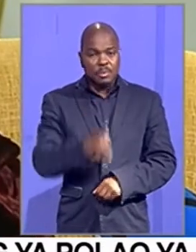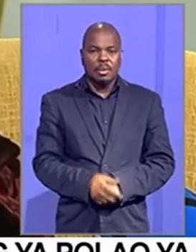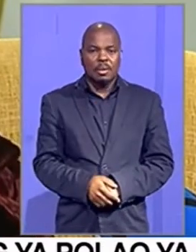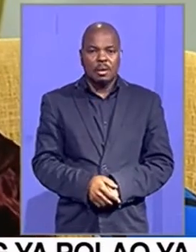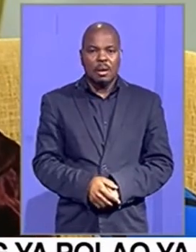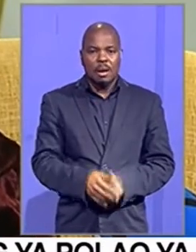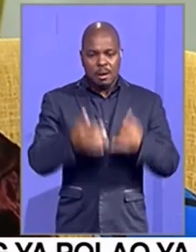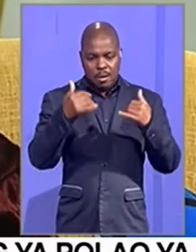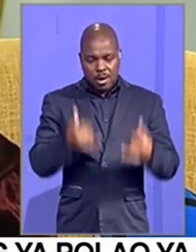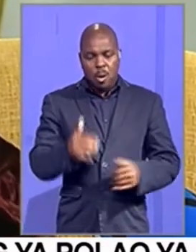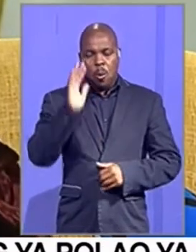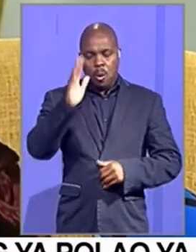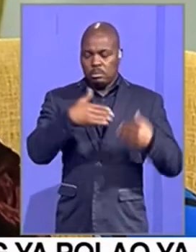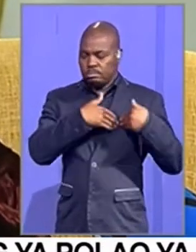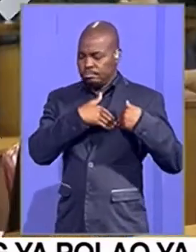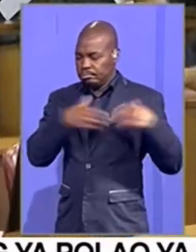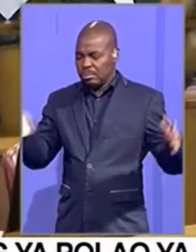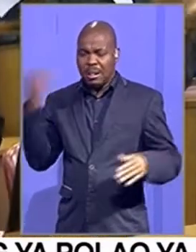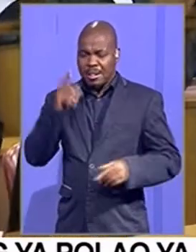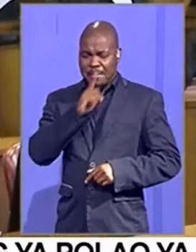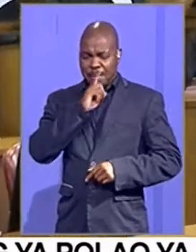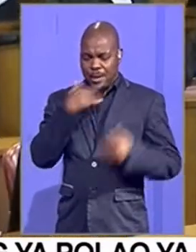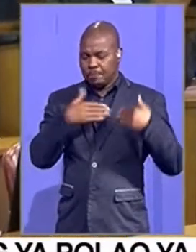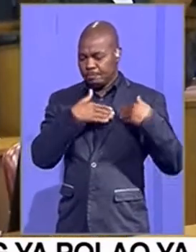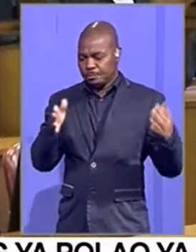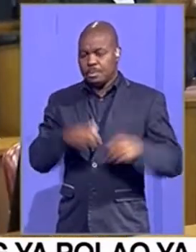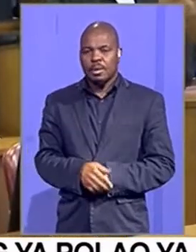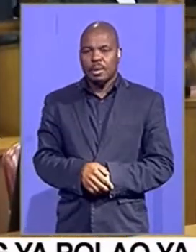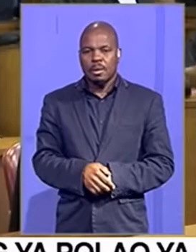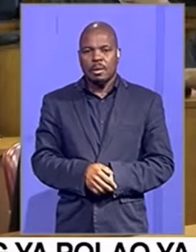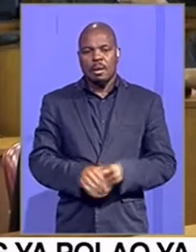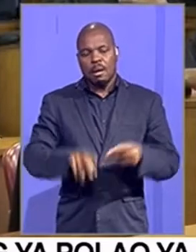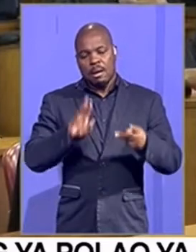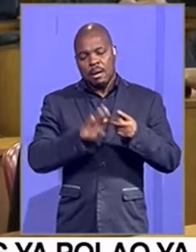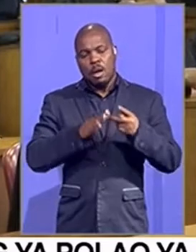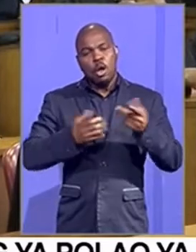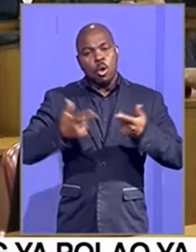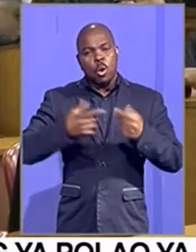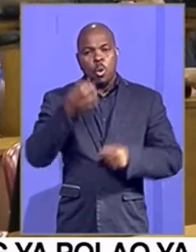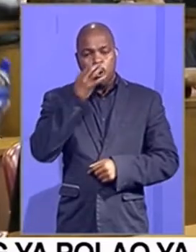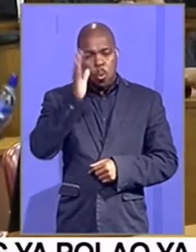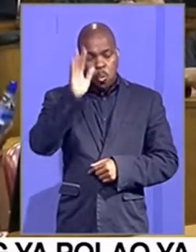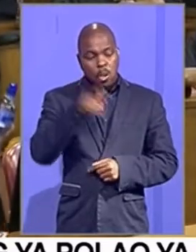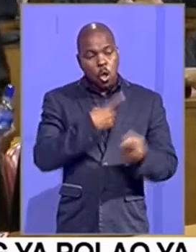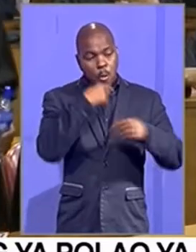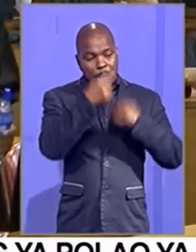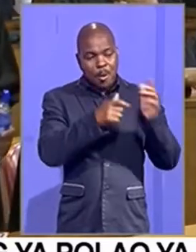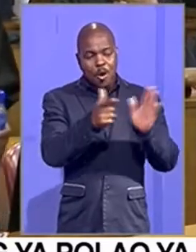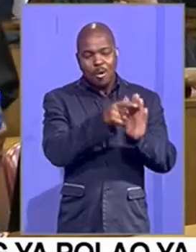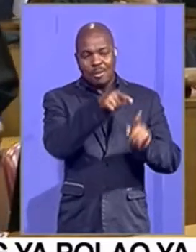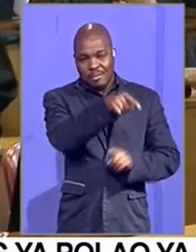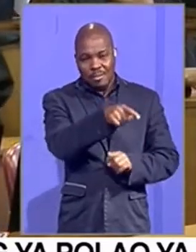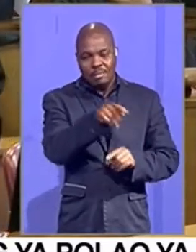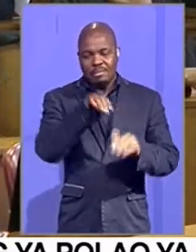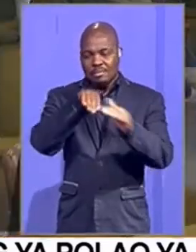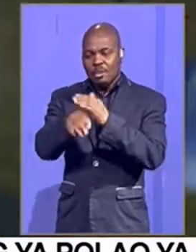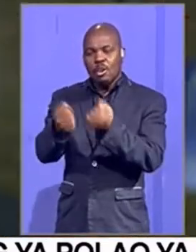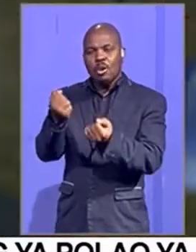going to now break the silence. Yo mongwe wa Baemedi ba balatofatswa a rutlile go bega monsemi kwa lekgotleng la dikgato tsa